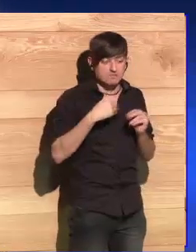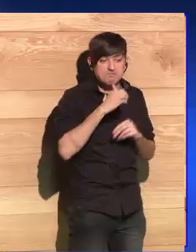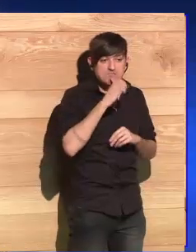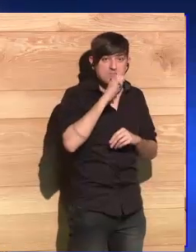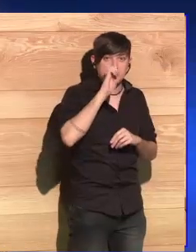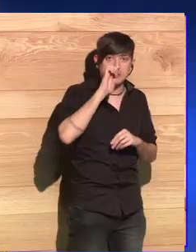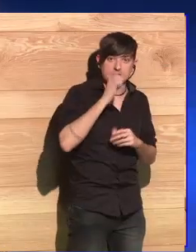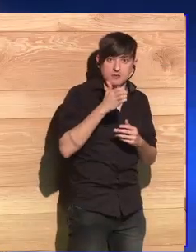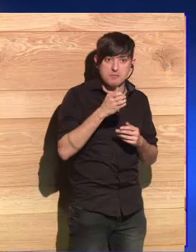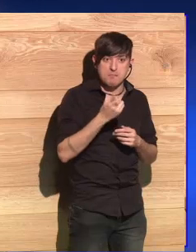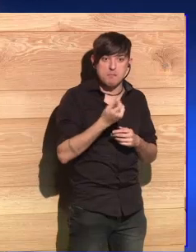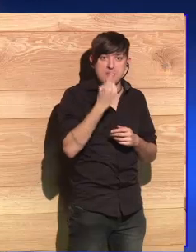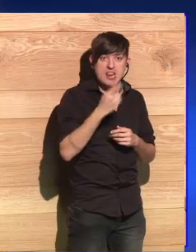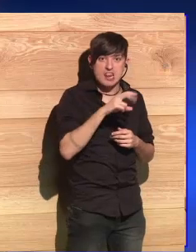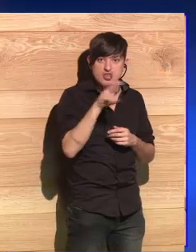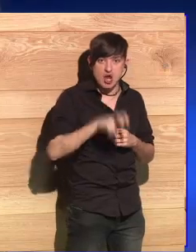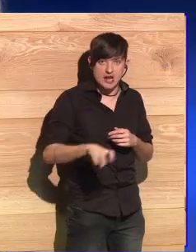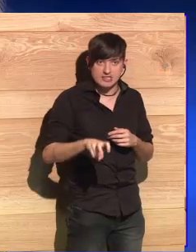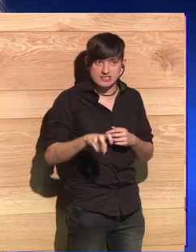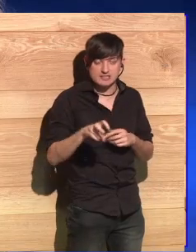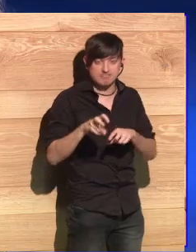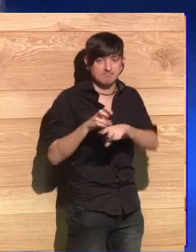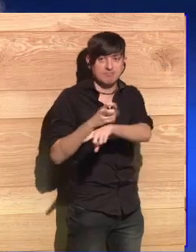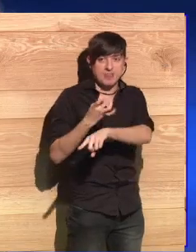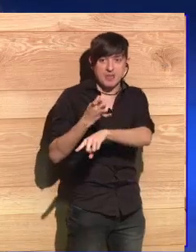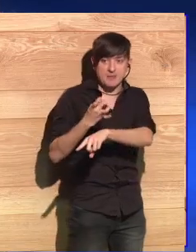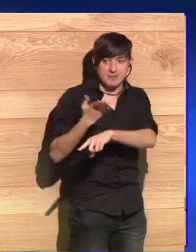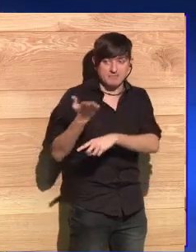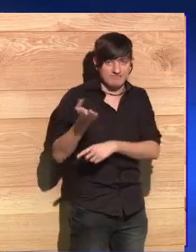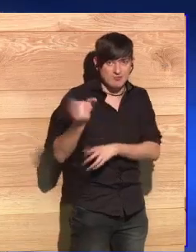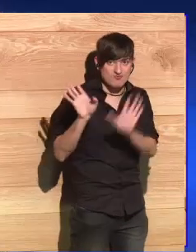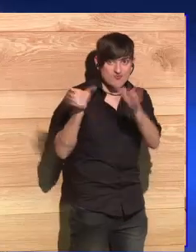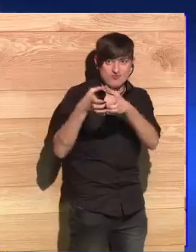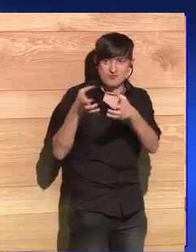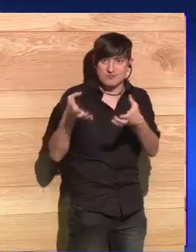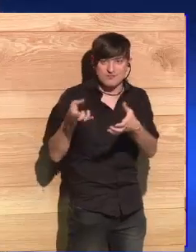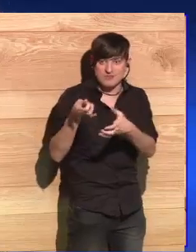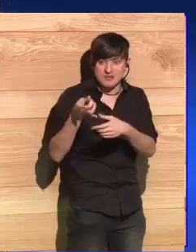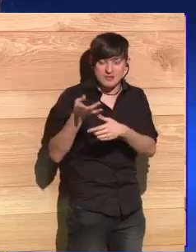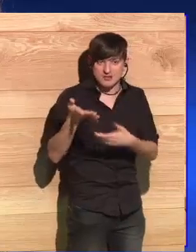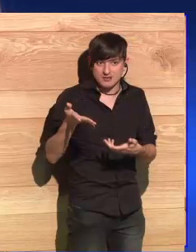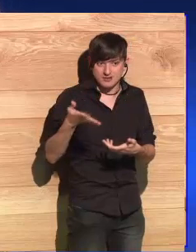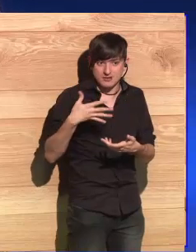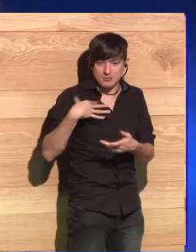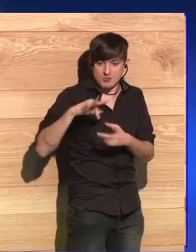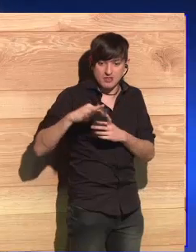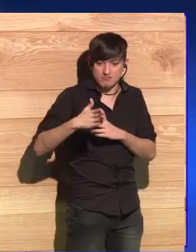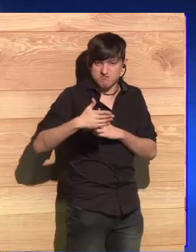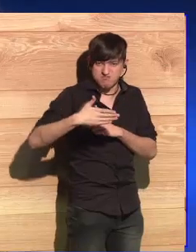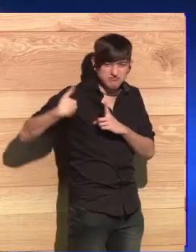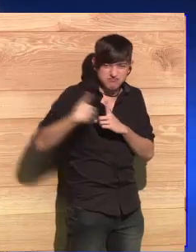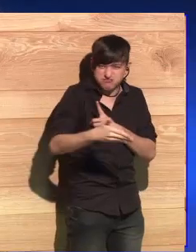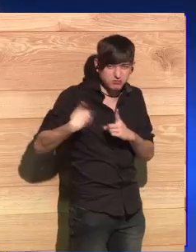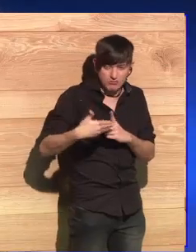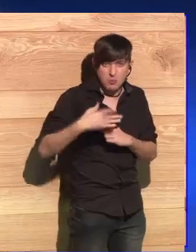using a baseball bat to break people's legs, because I'd seen it firsthand. When he was even younger, we were